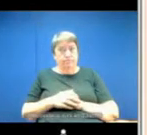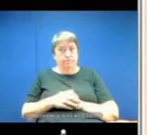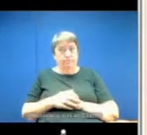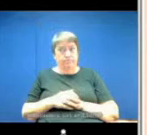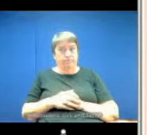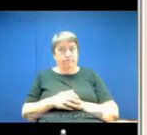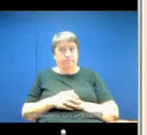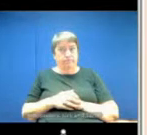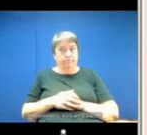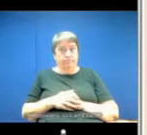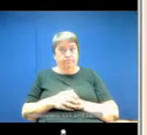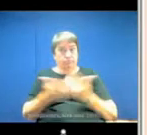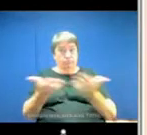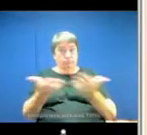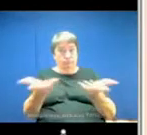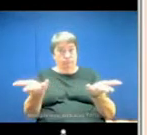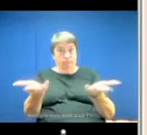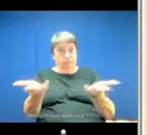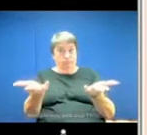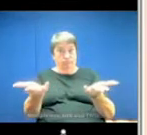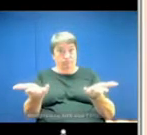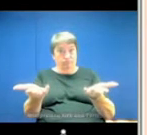What are your thoughts?